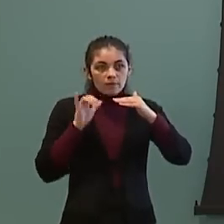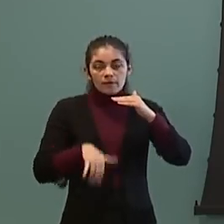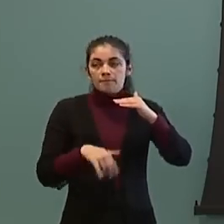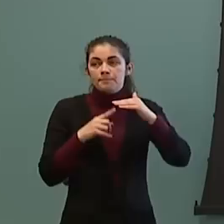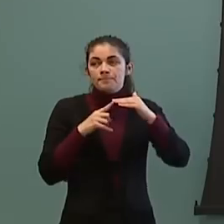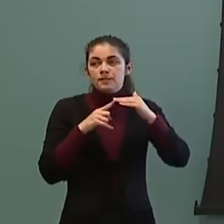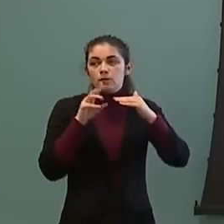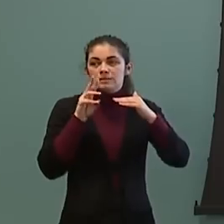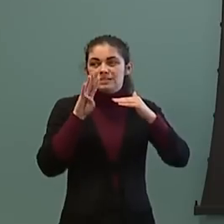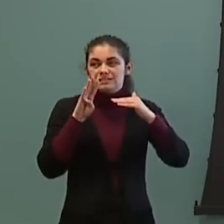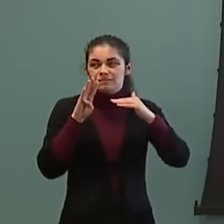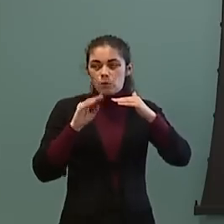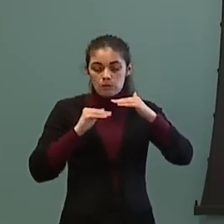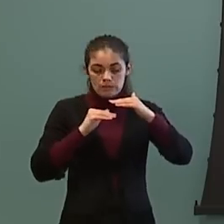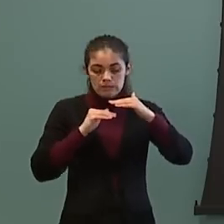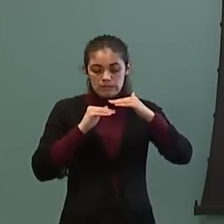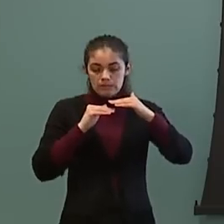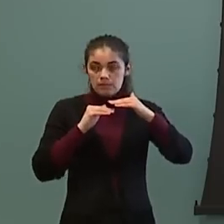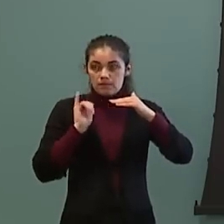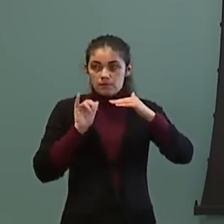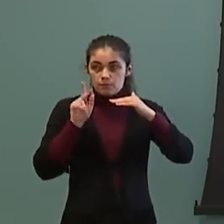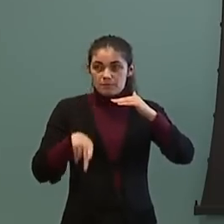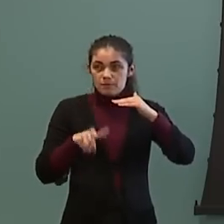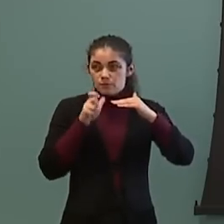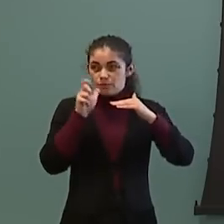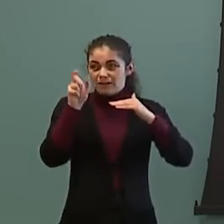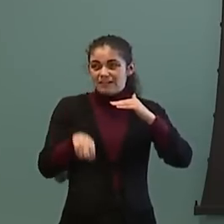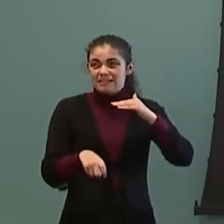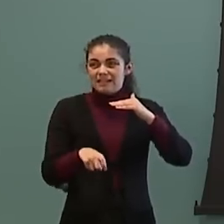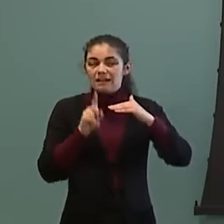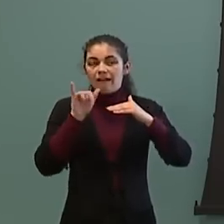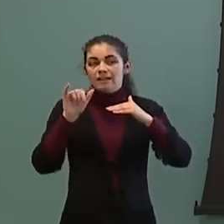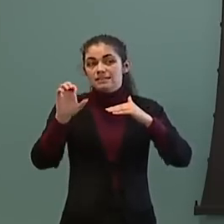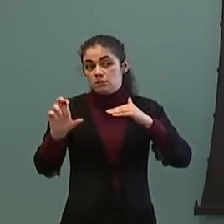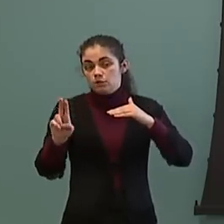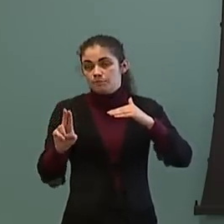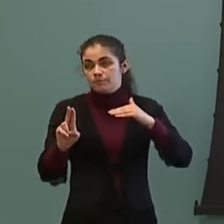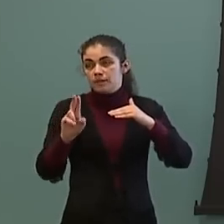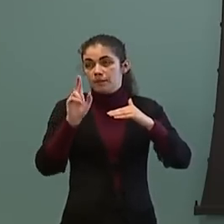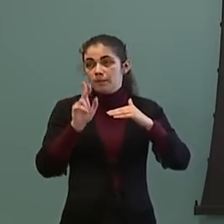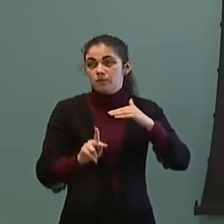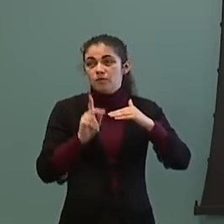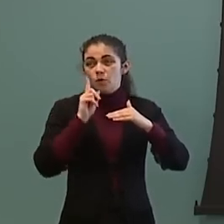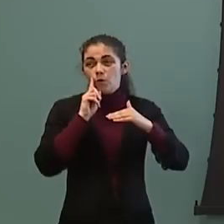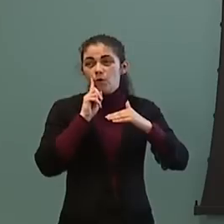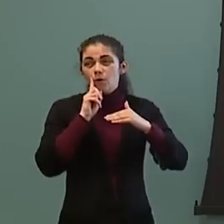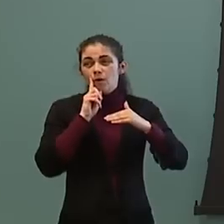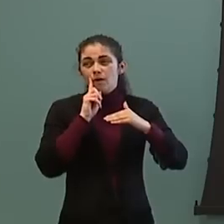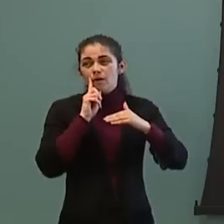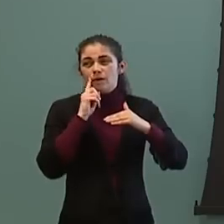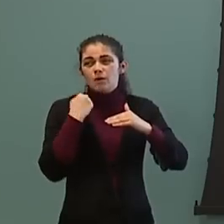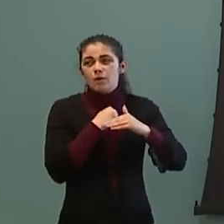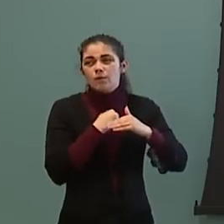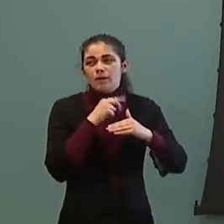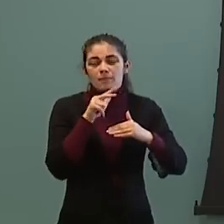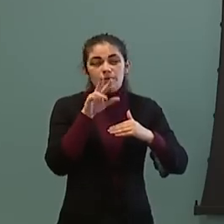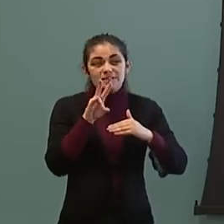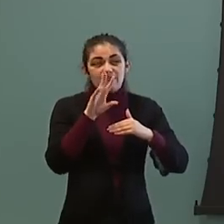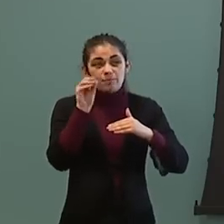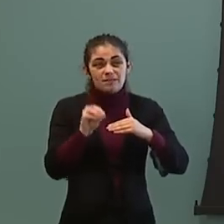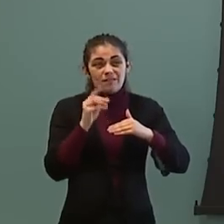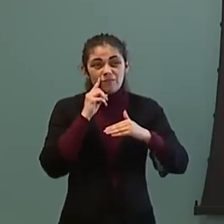we're at 64 on the medical surgical. Those are people who don't need intensive care. For pediatric medical surgical, we're at